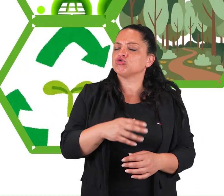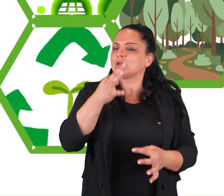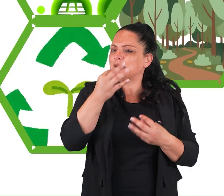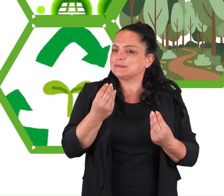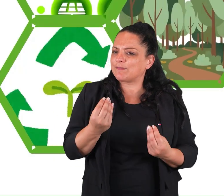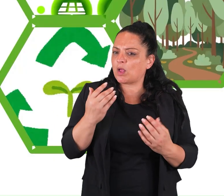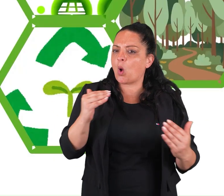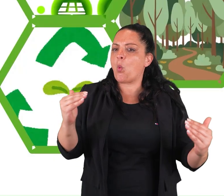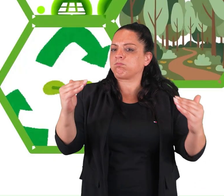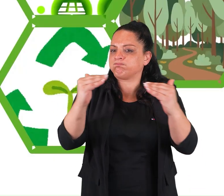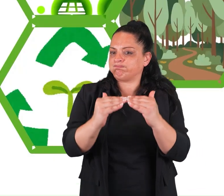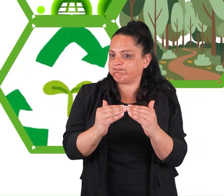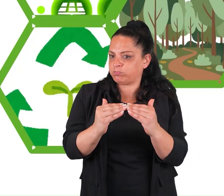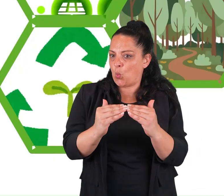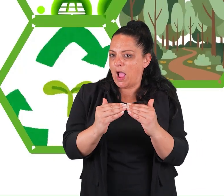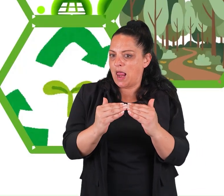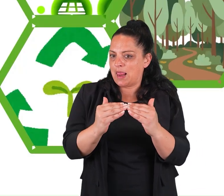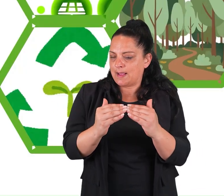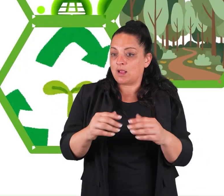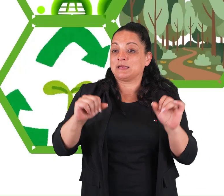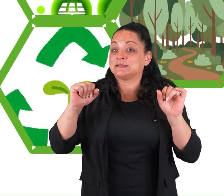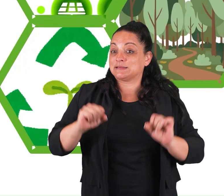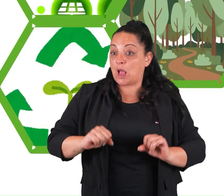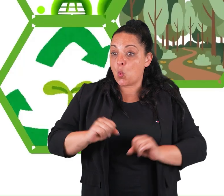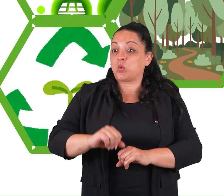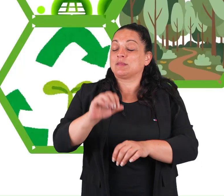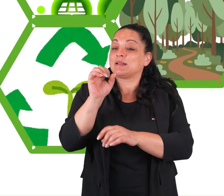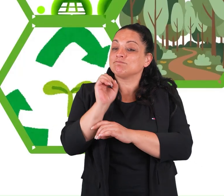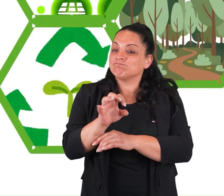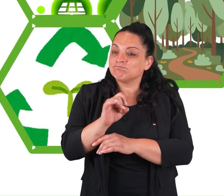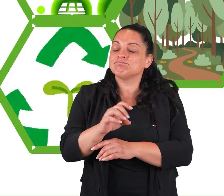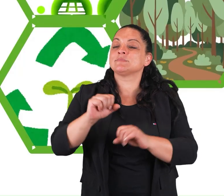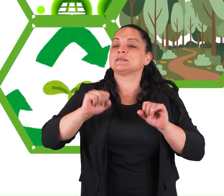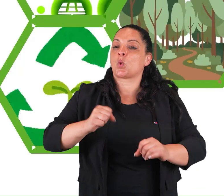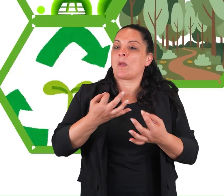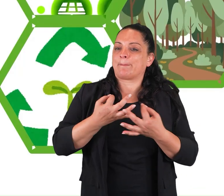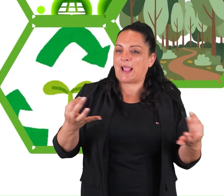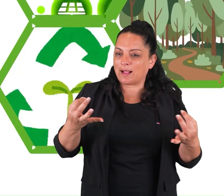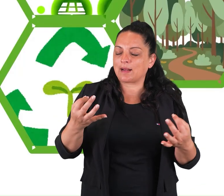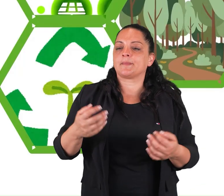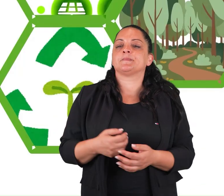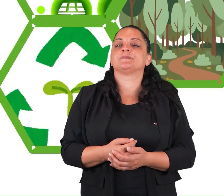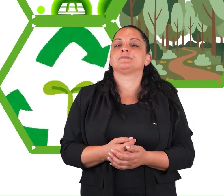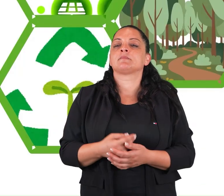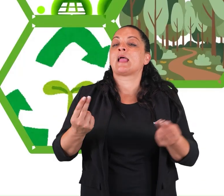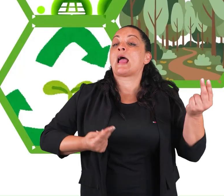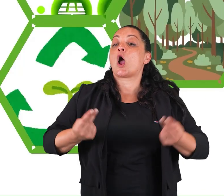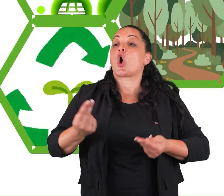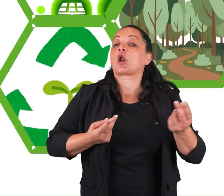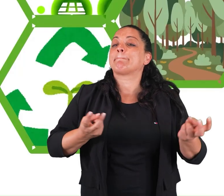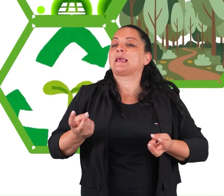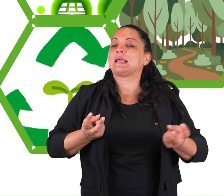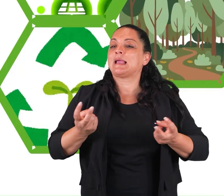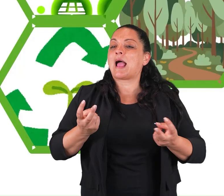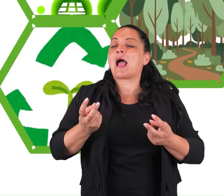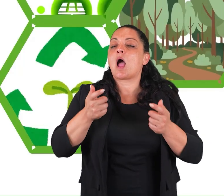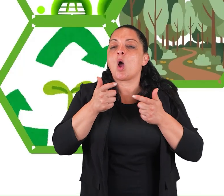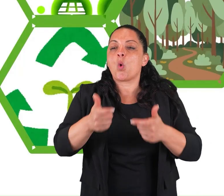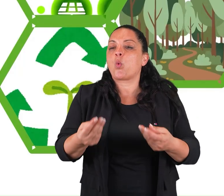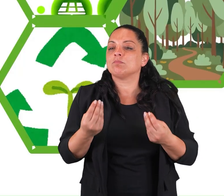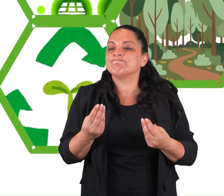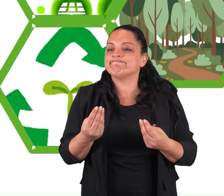about promoting equality, health, education, and well-being. And economy is supporting